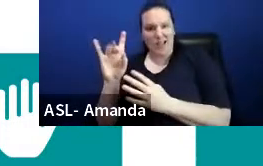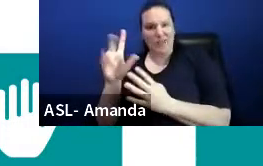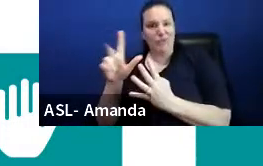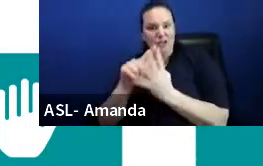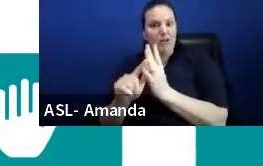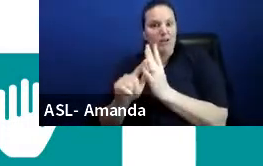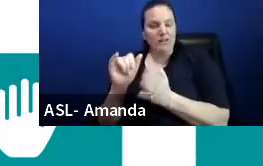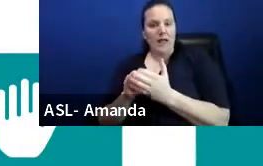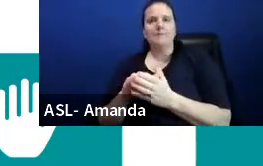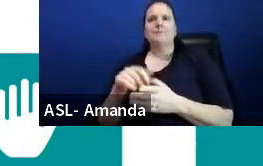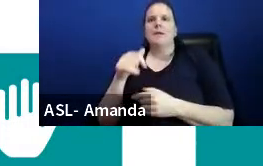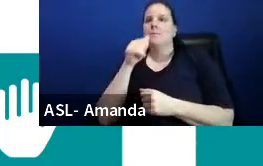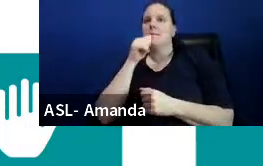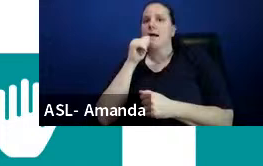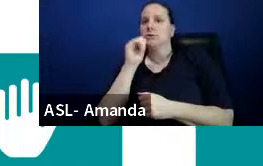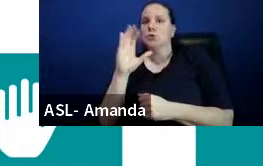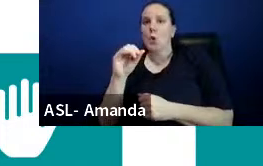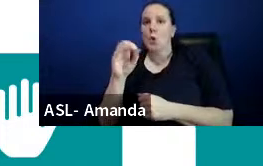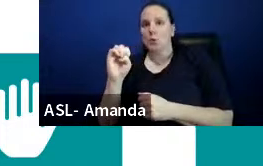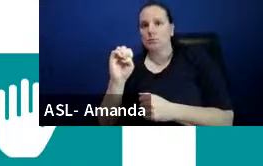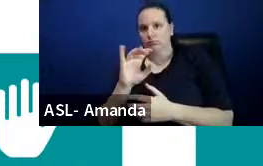986-0940-5983. The passcode